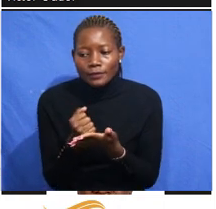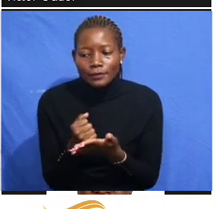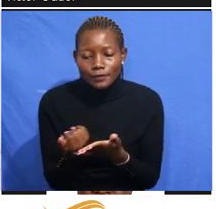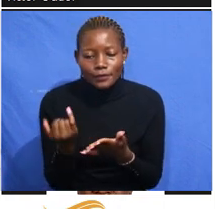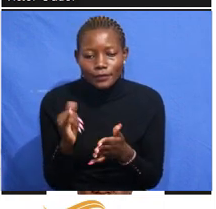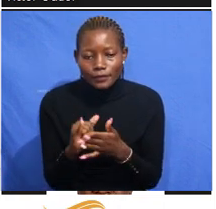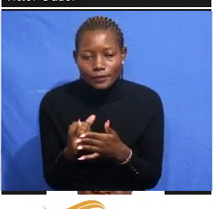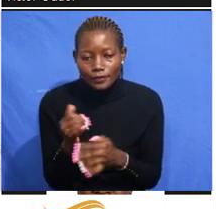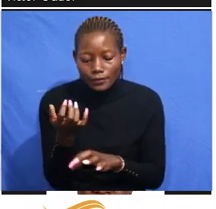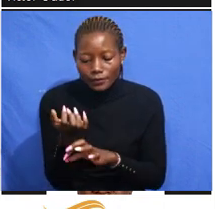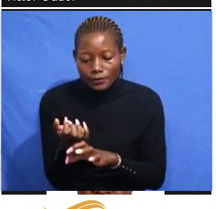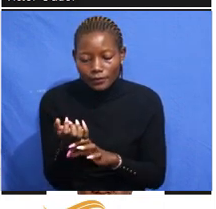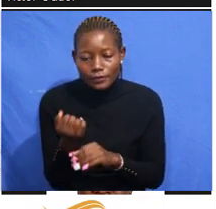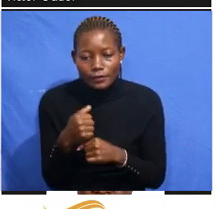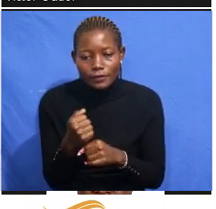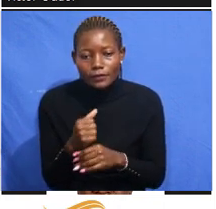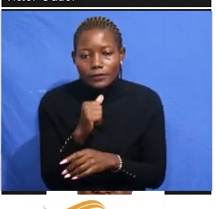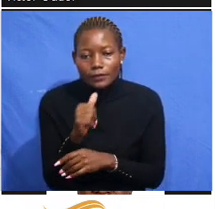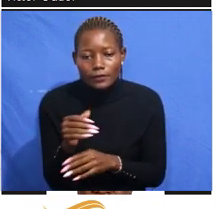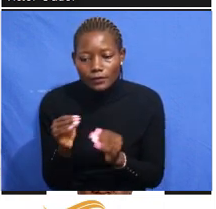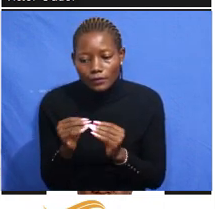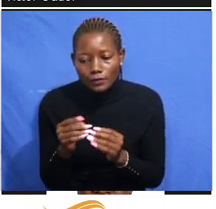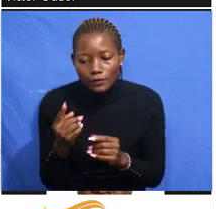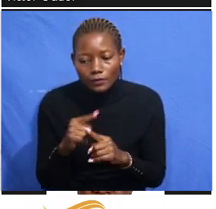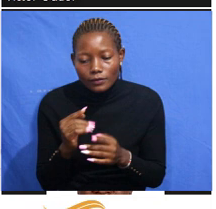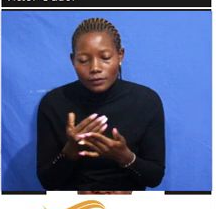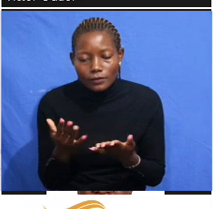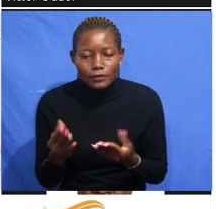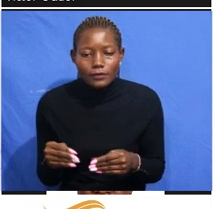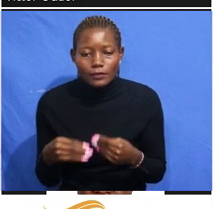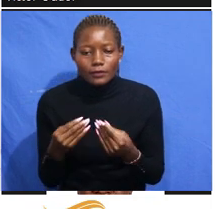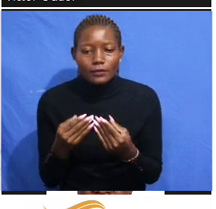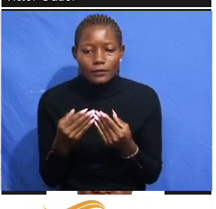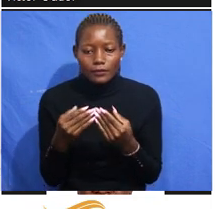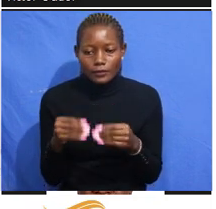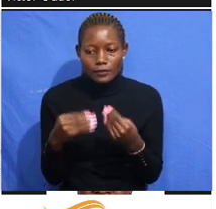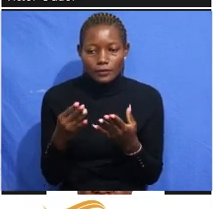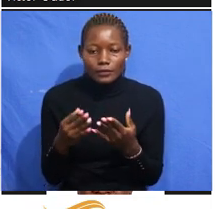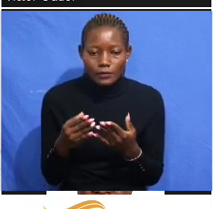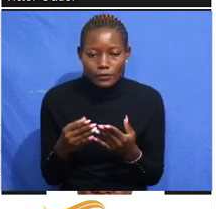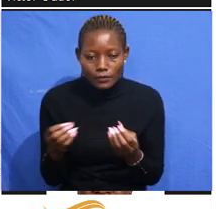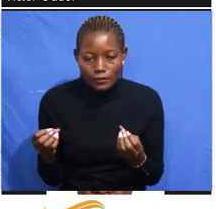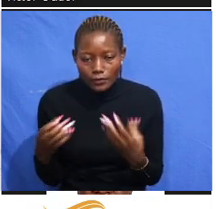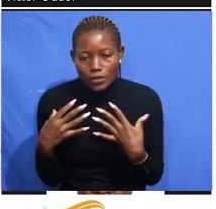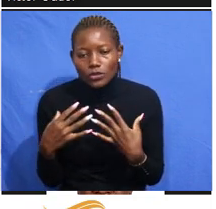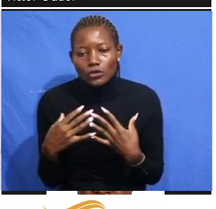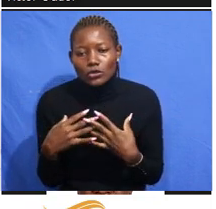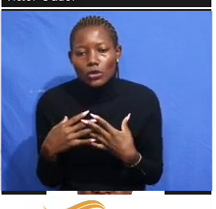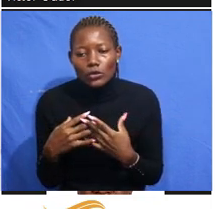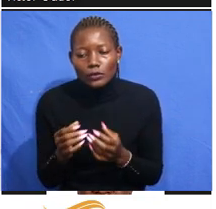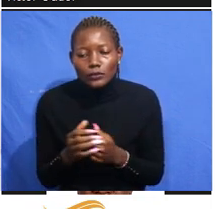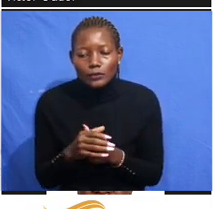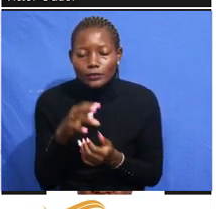really meet with bone, but there's something there to provide some shock absorber kind of